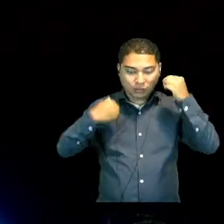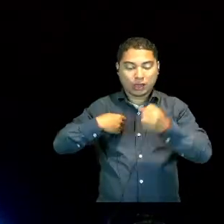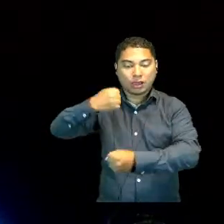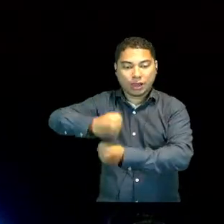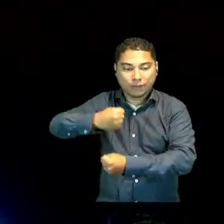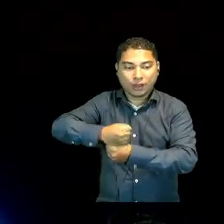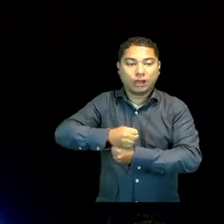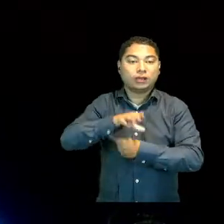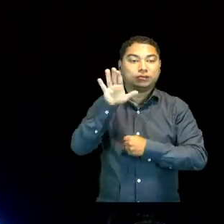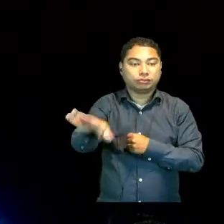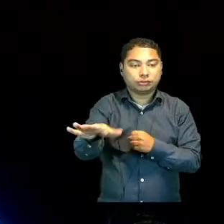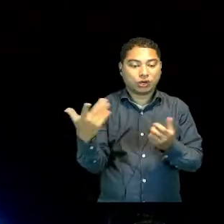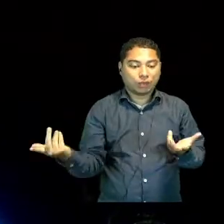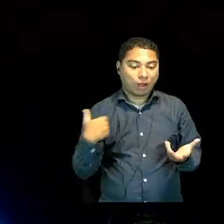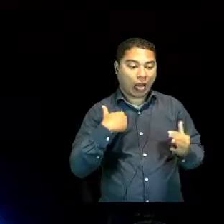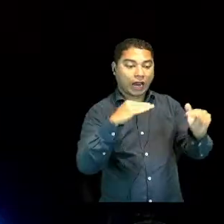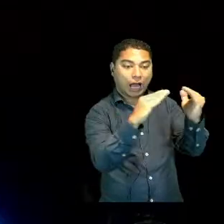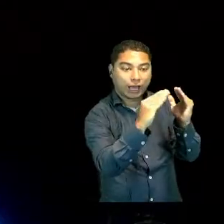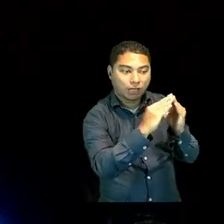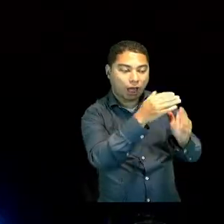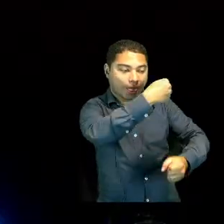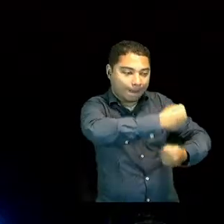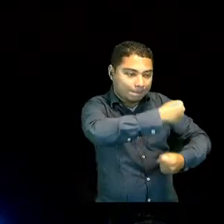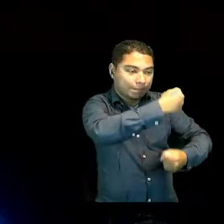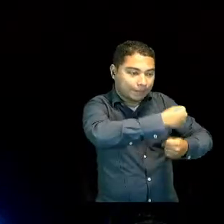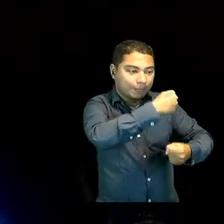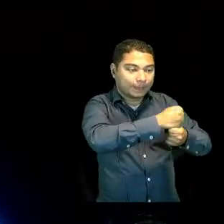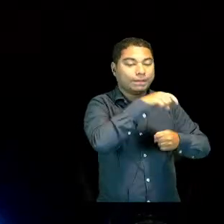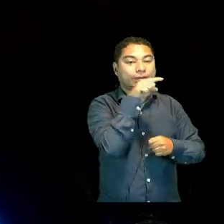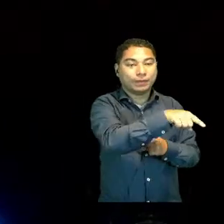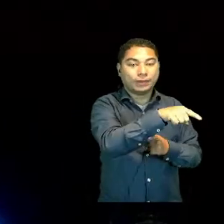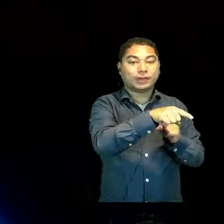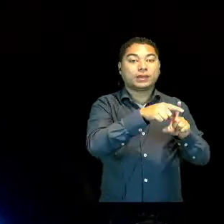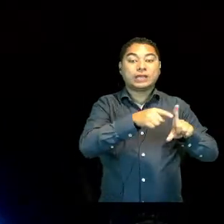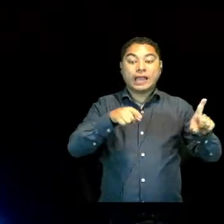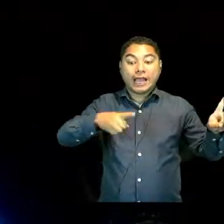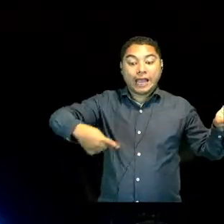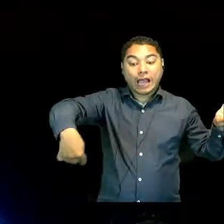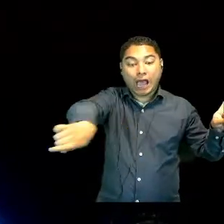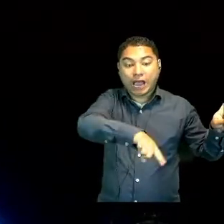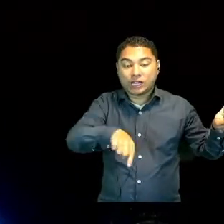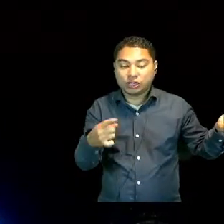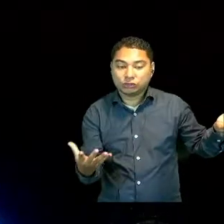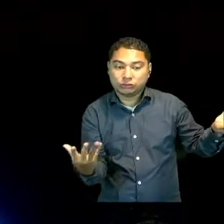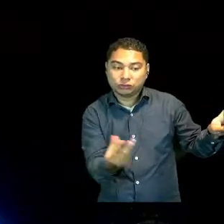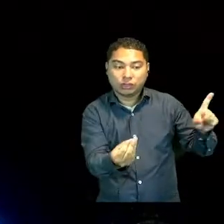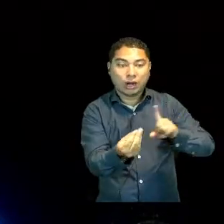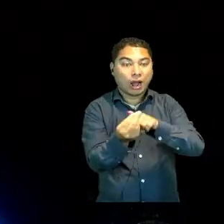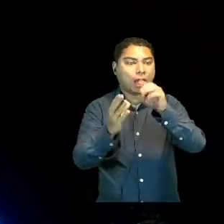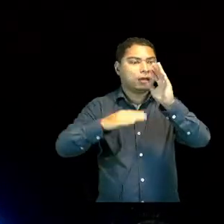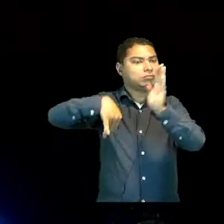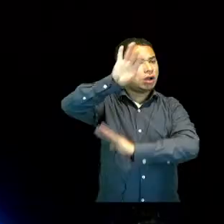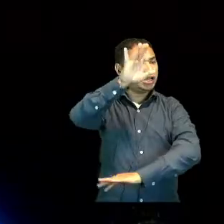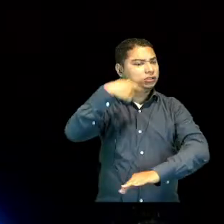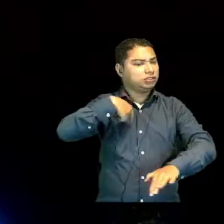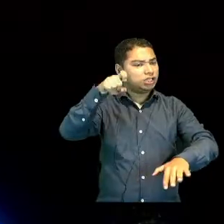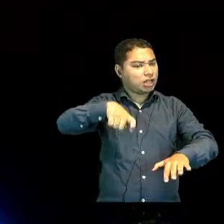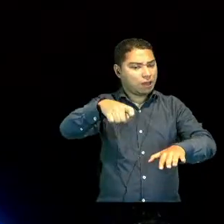they were the ones who refused to ride the bus. It was